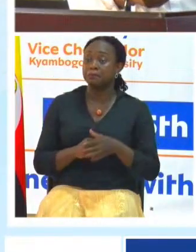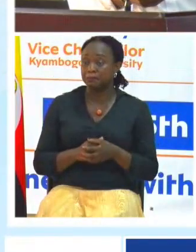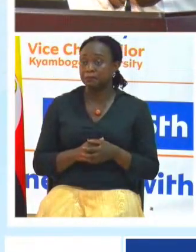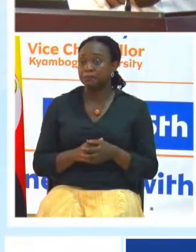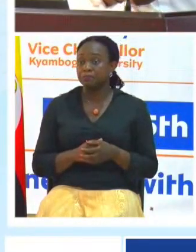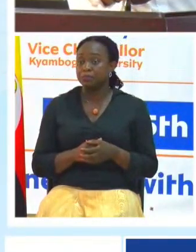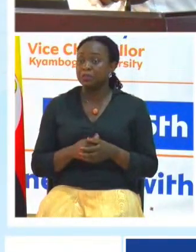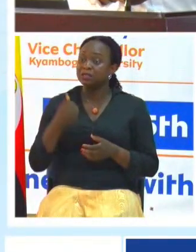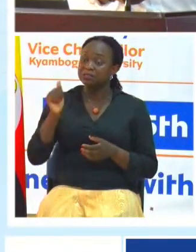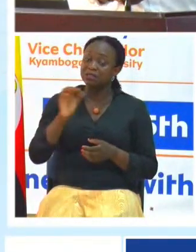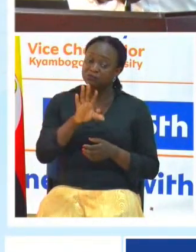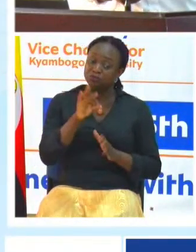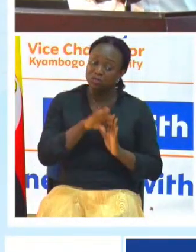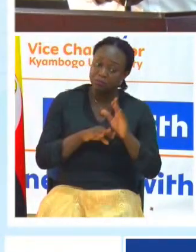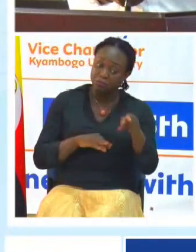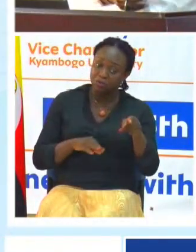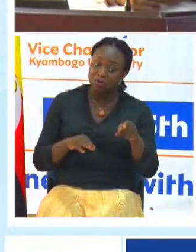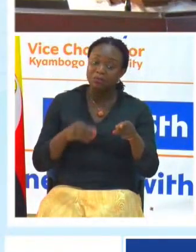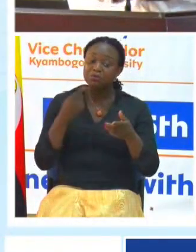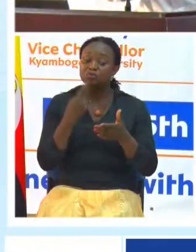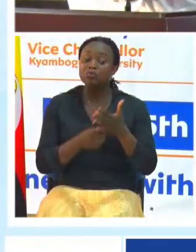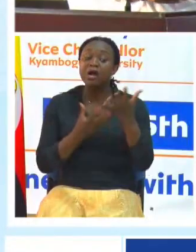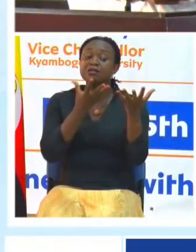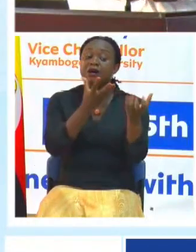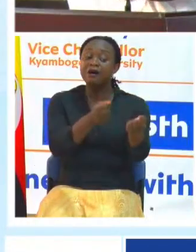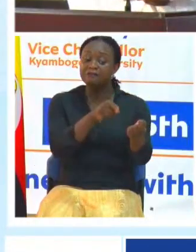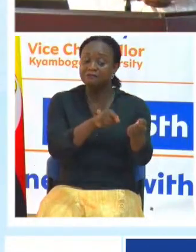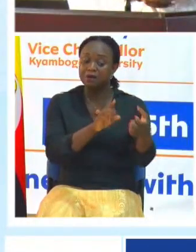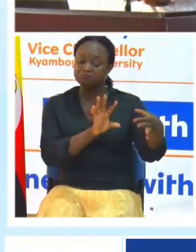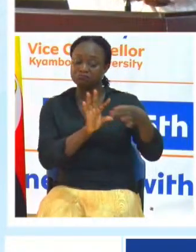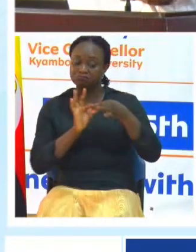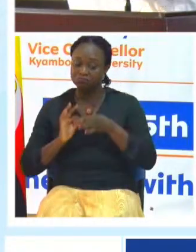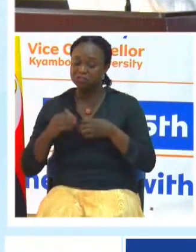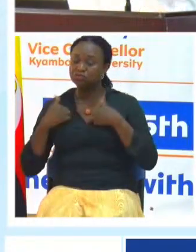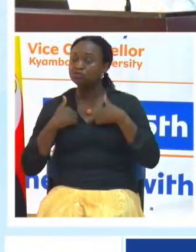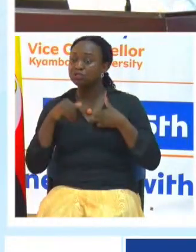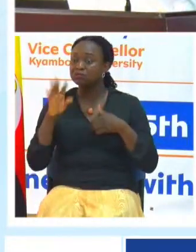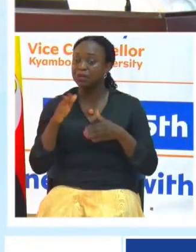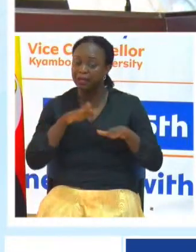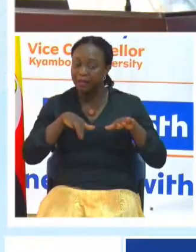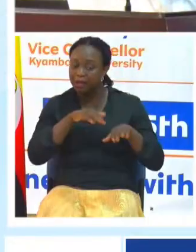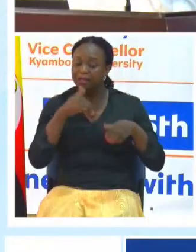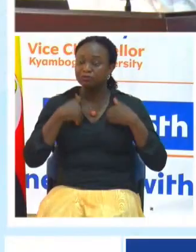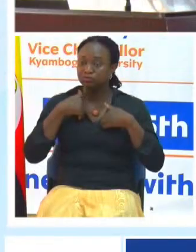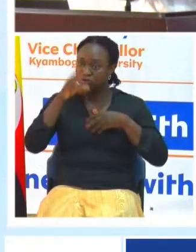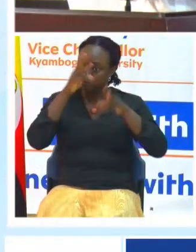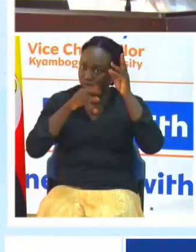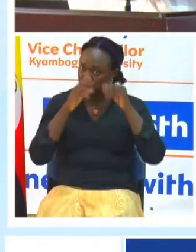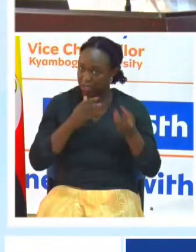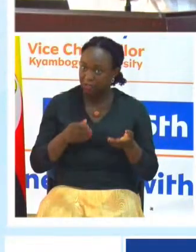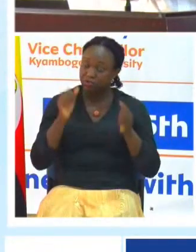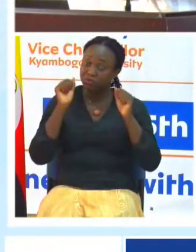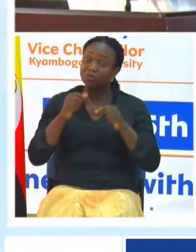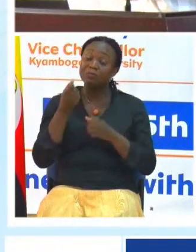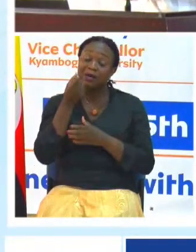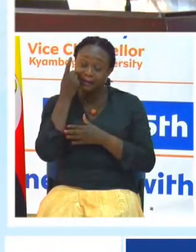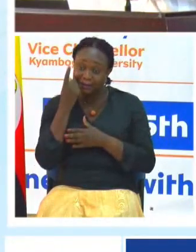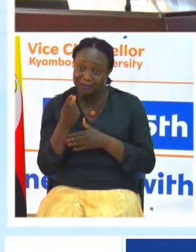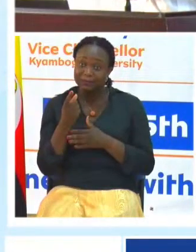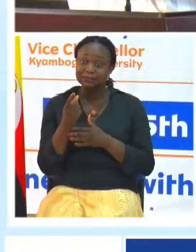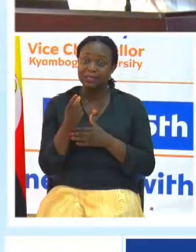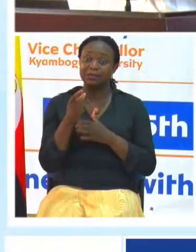you chose that program is what you're going to learn from that program. Meaning that you have to really understand the program